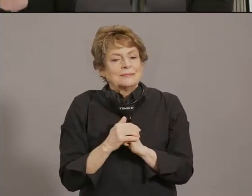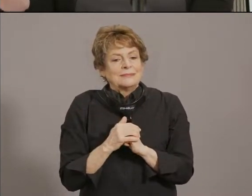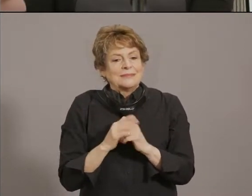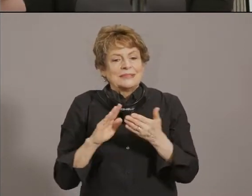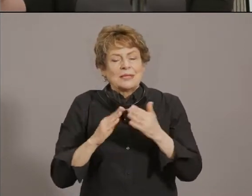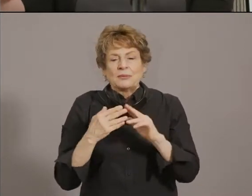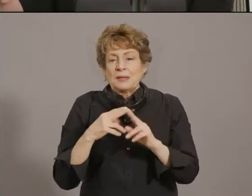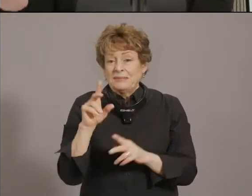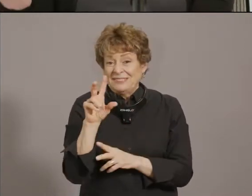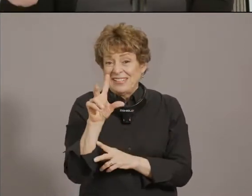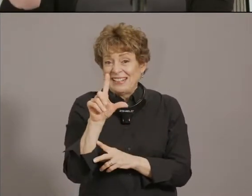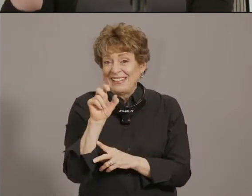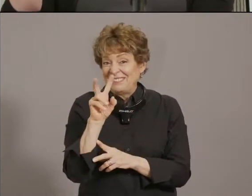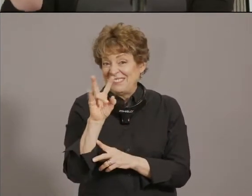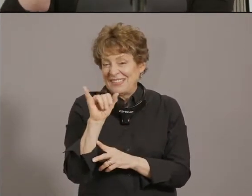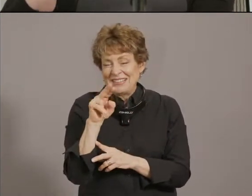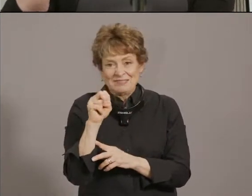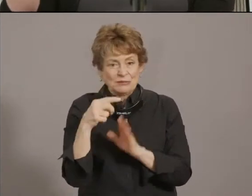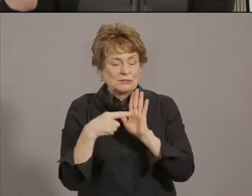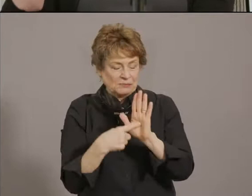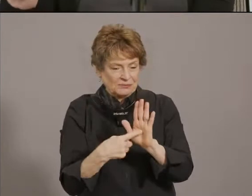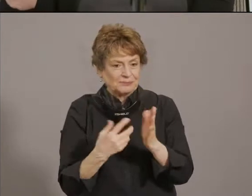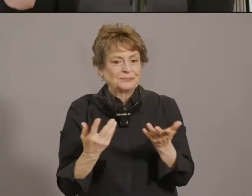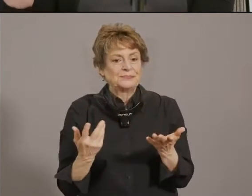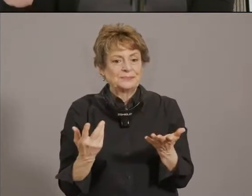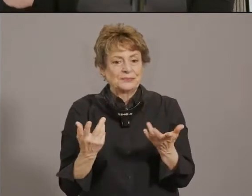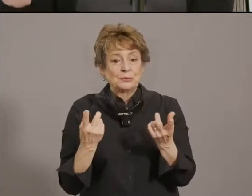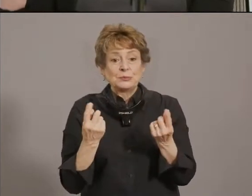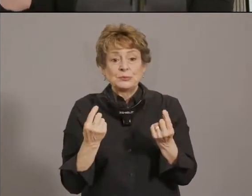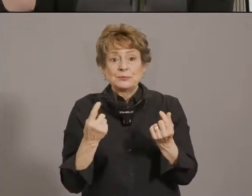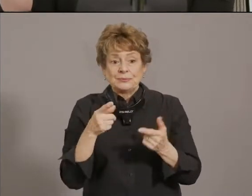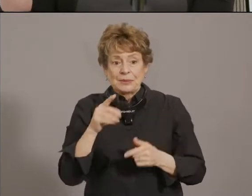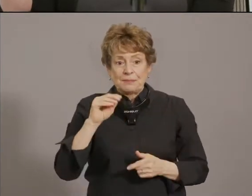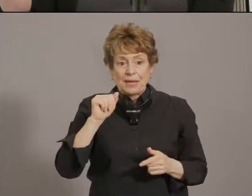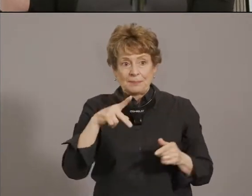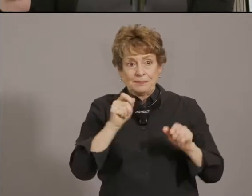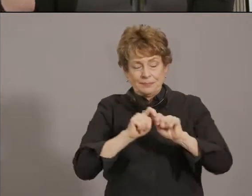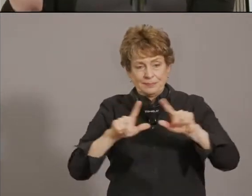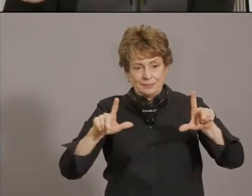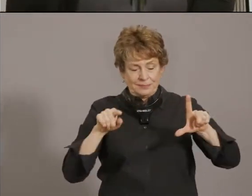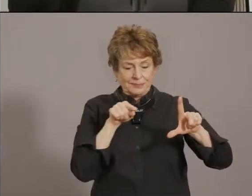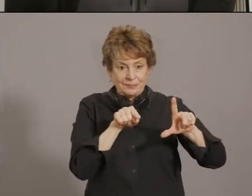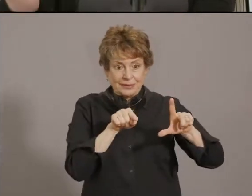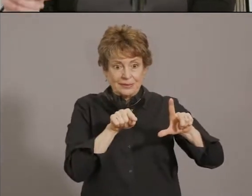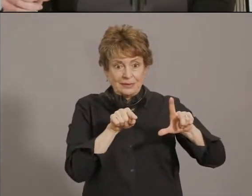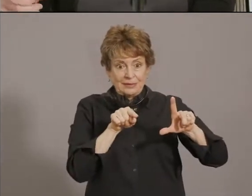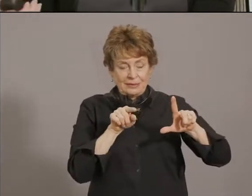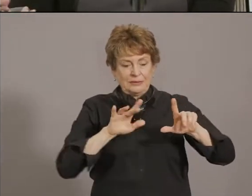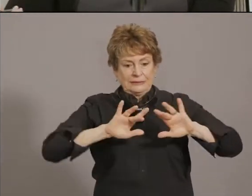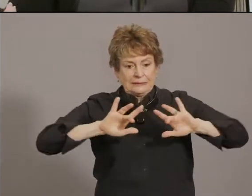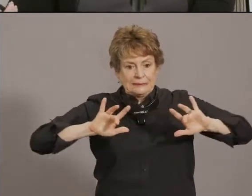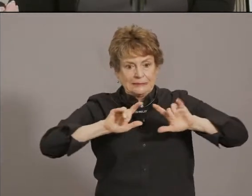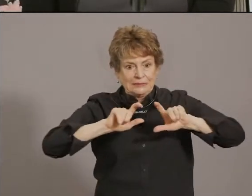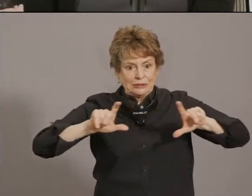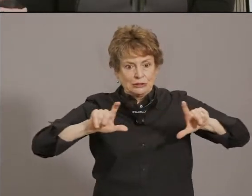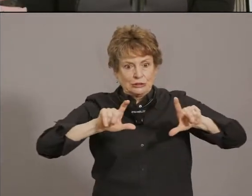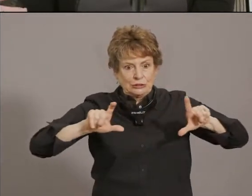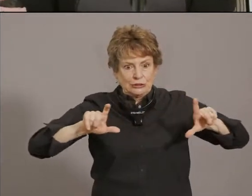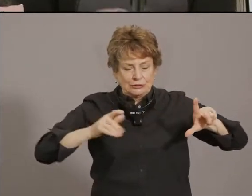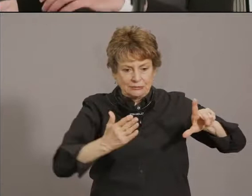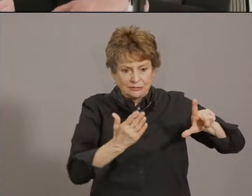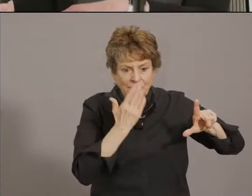it you can scroll into the map to get closer and get cross streets, or you can put in your zip code and it will come up with a list of